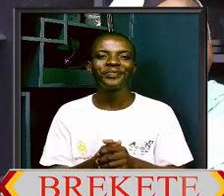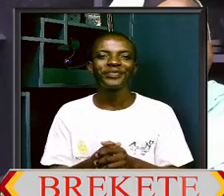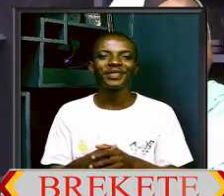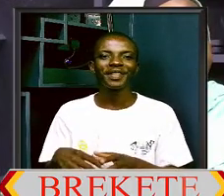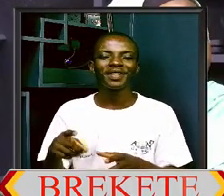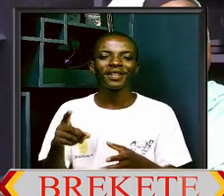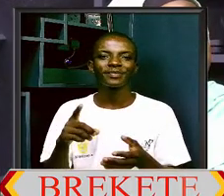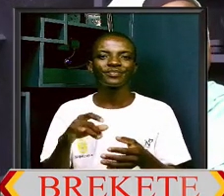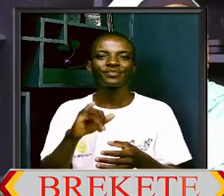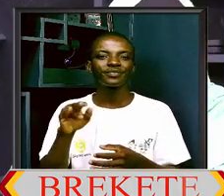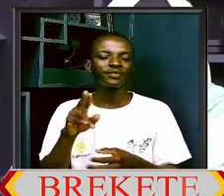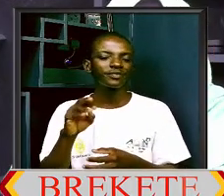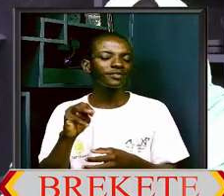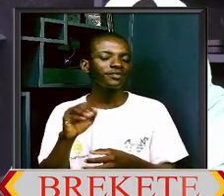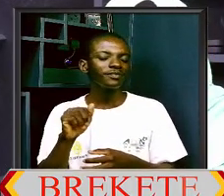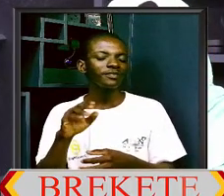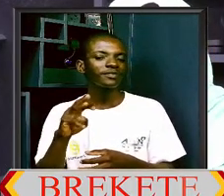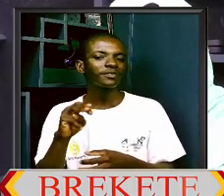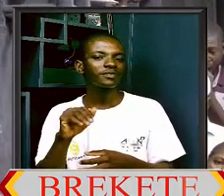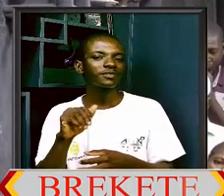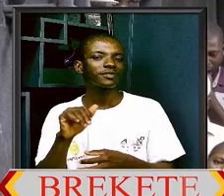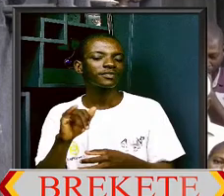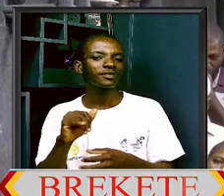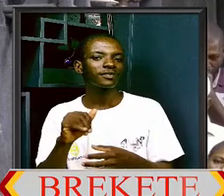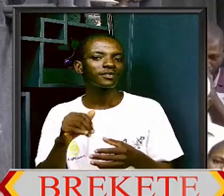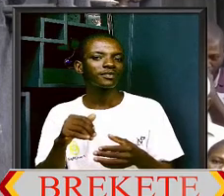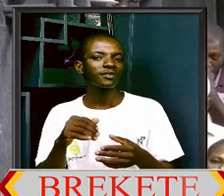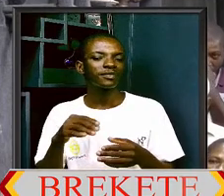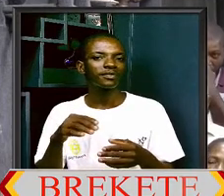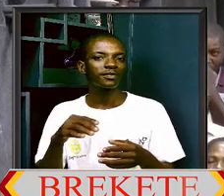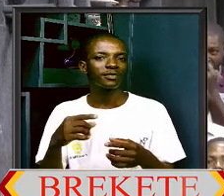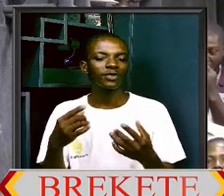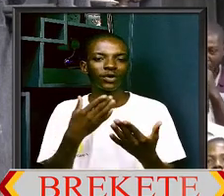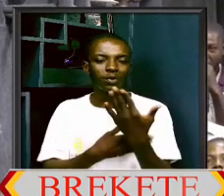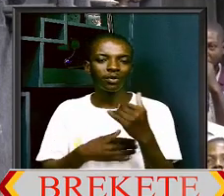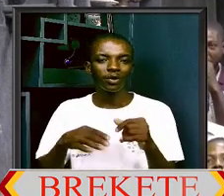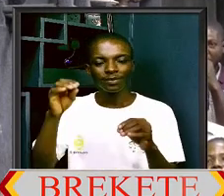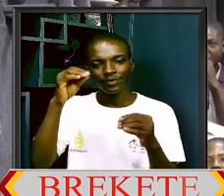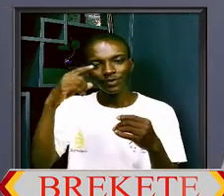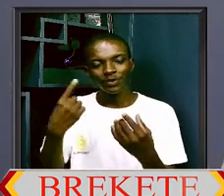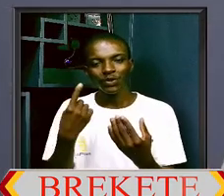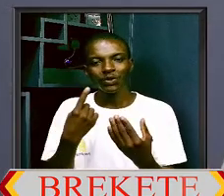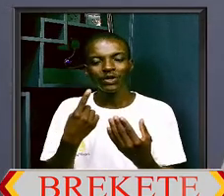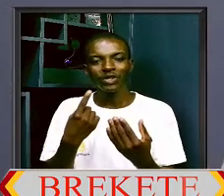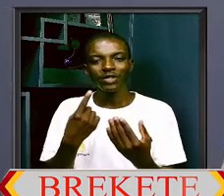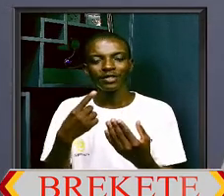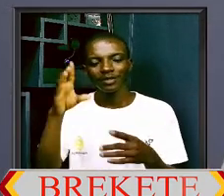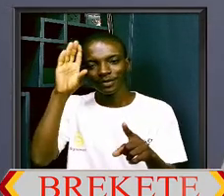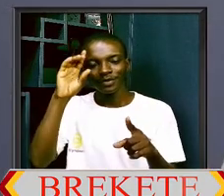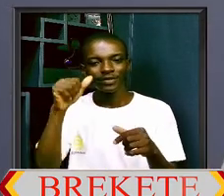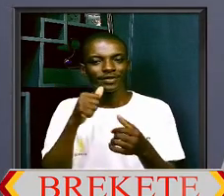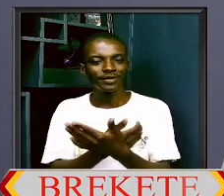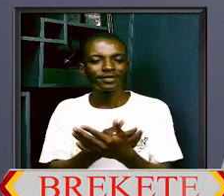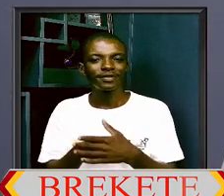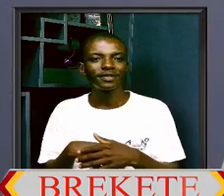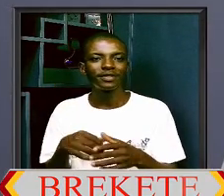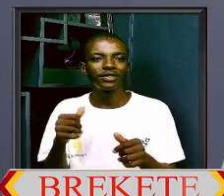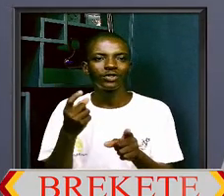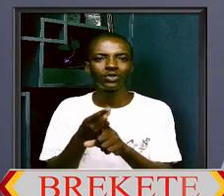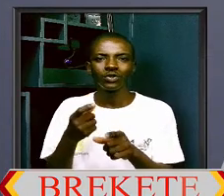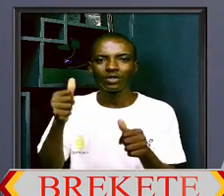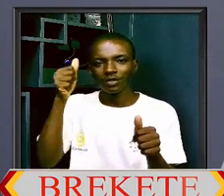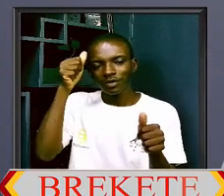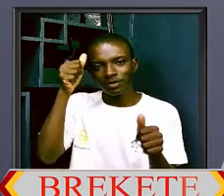my call back hello good morning brother my wonderful elegant lovely sister